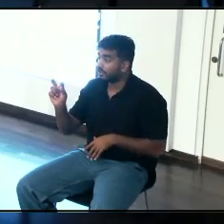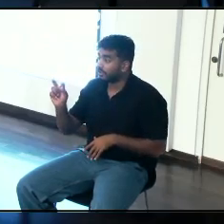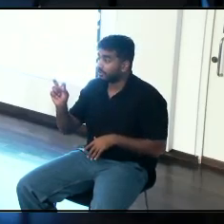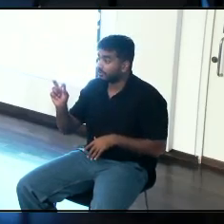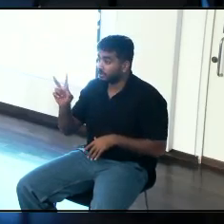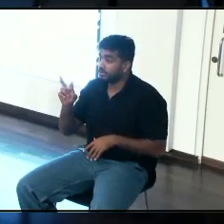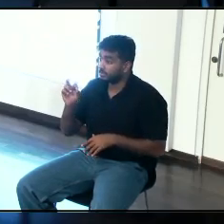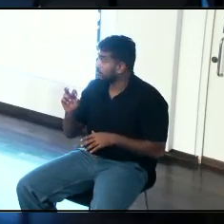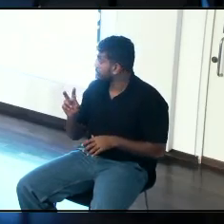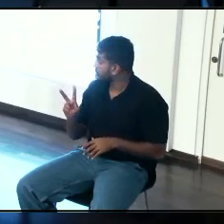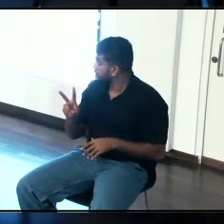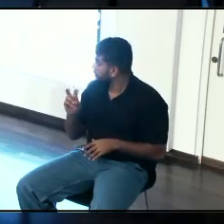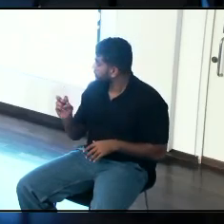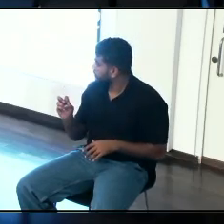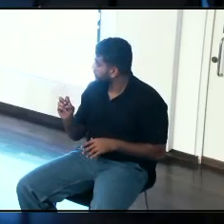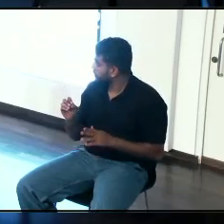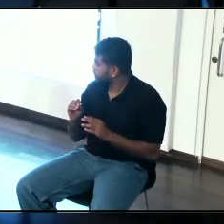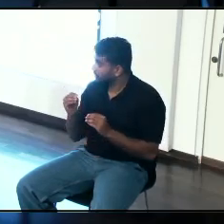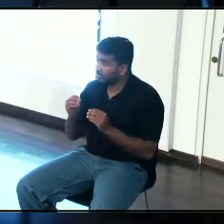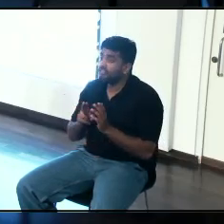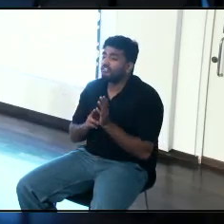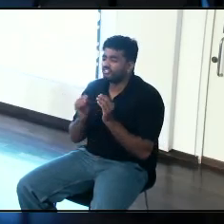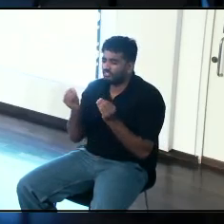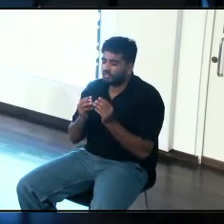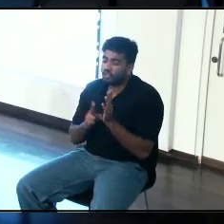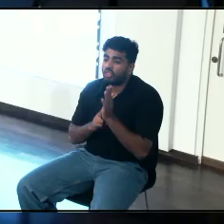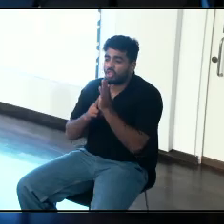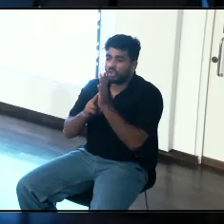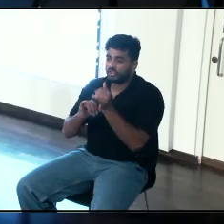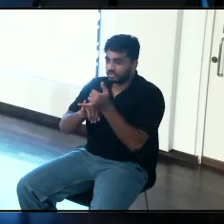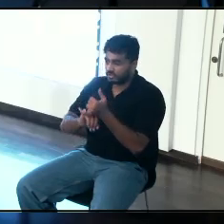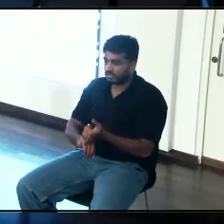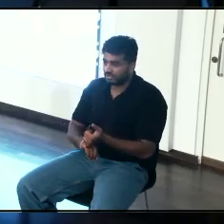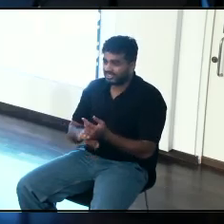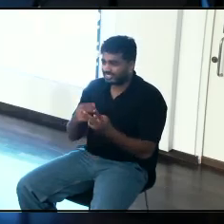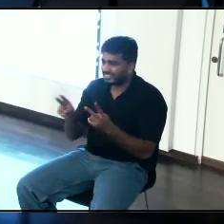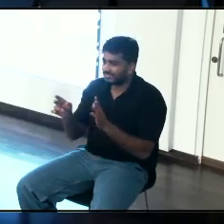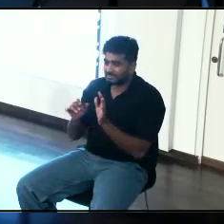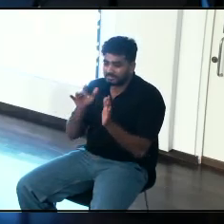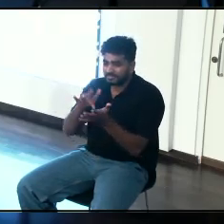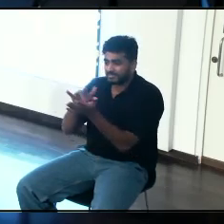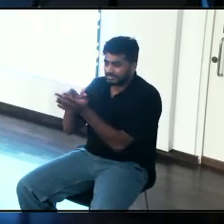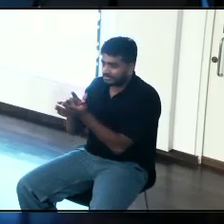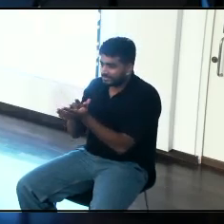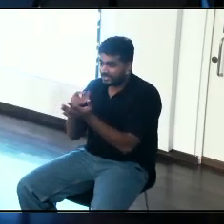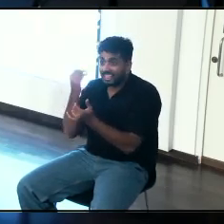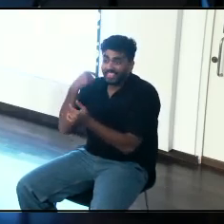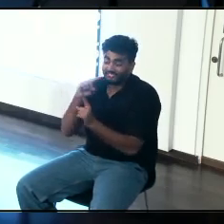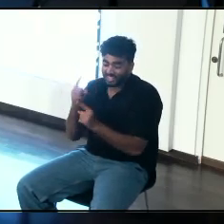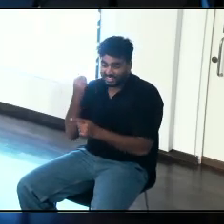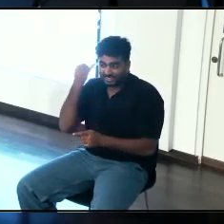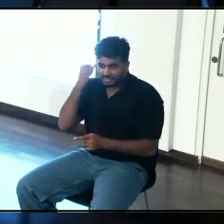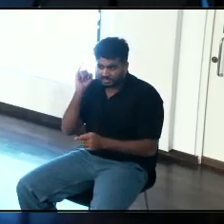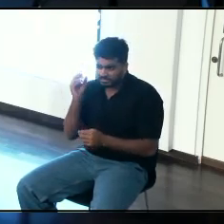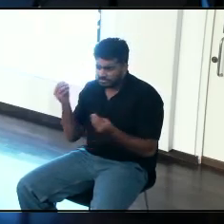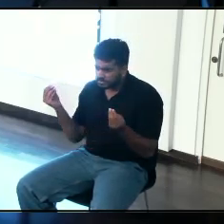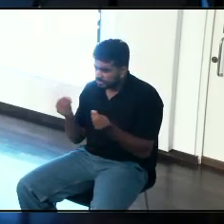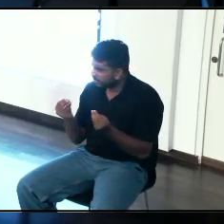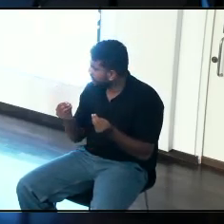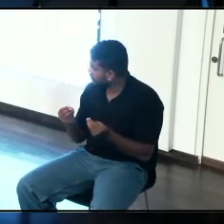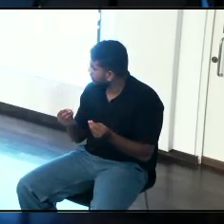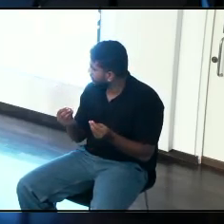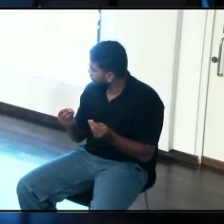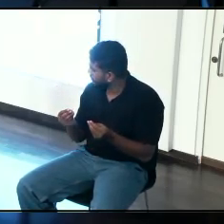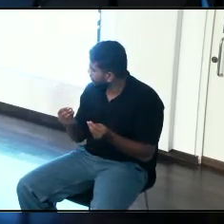north, few in the north, few in the south, and few in Panjim was the idea. But somewhere, and